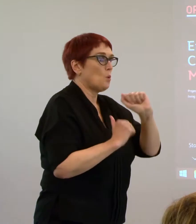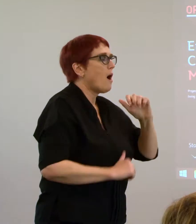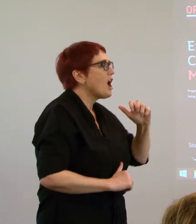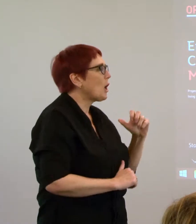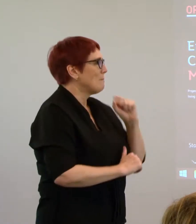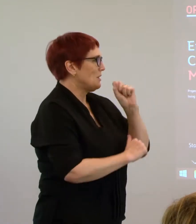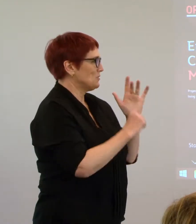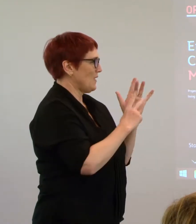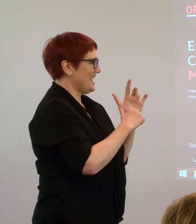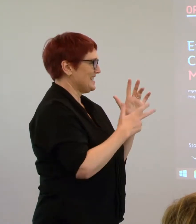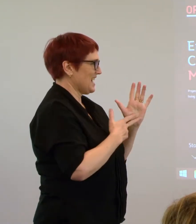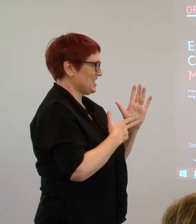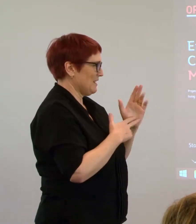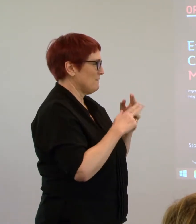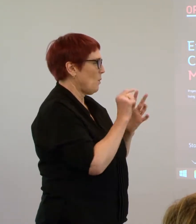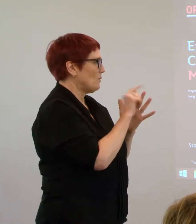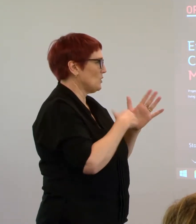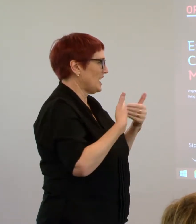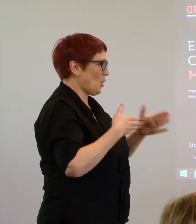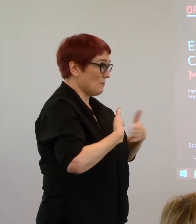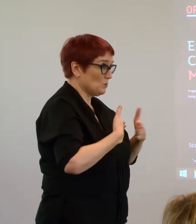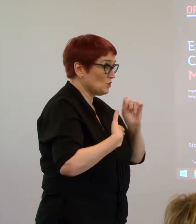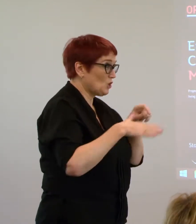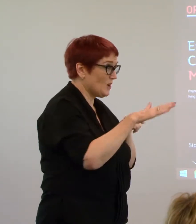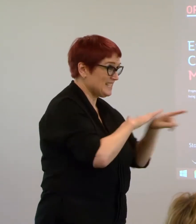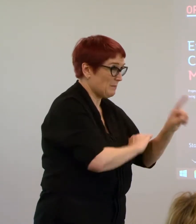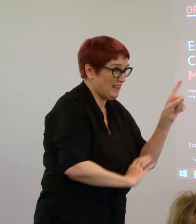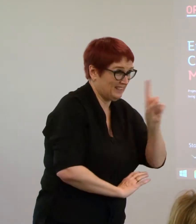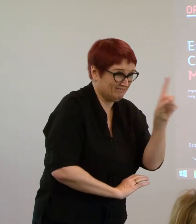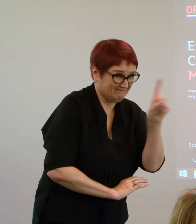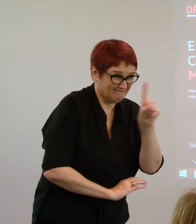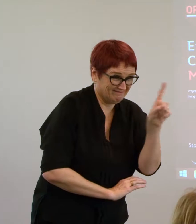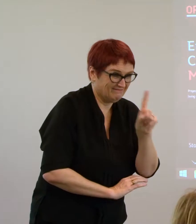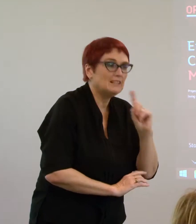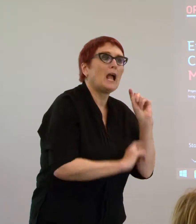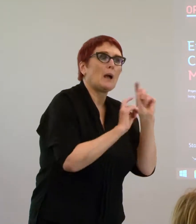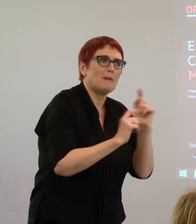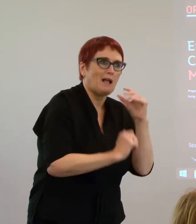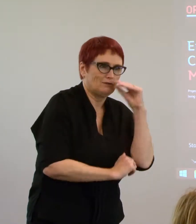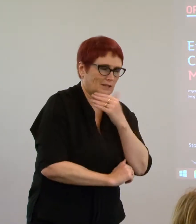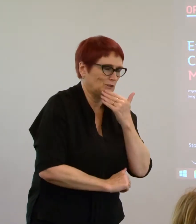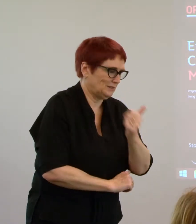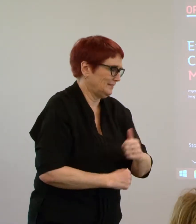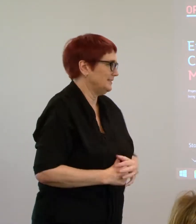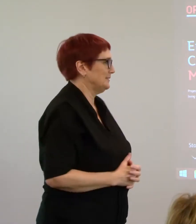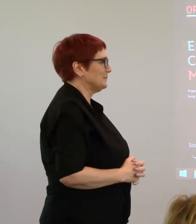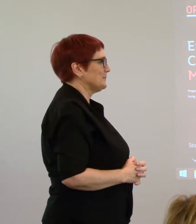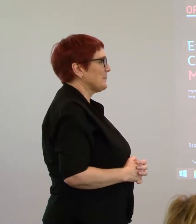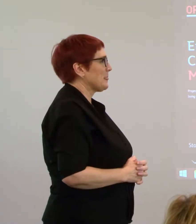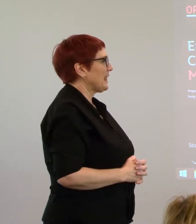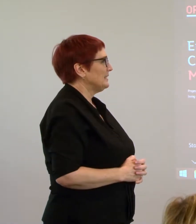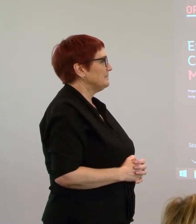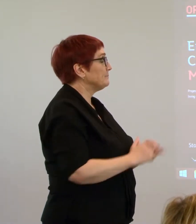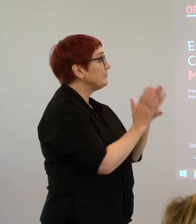compulsory induction for Project Open Doors. So we look forward to seeing everyone back. Okay,